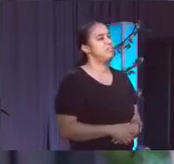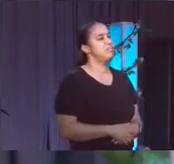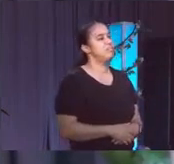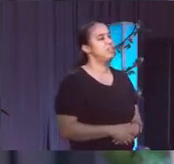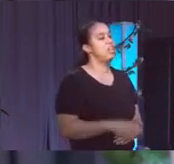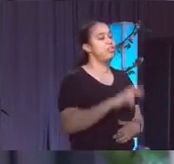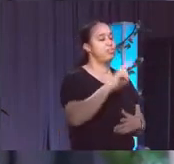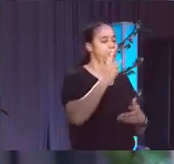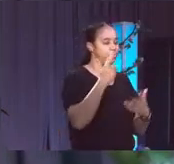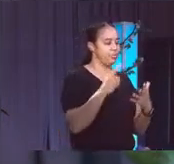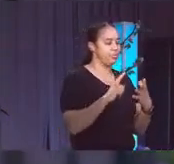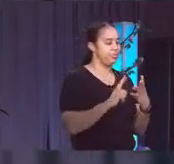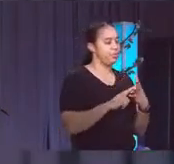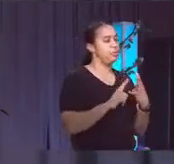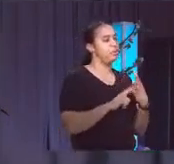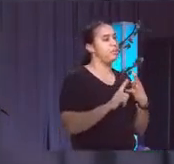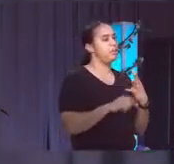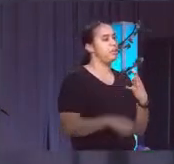Thirdly,